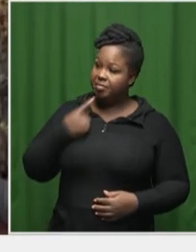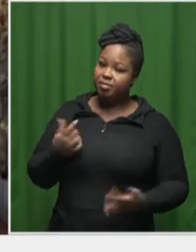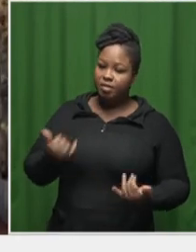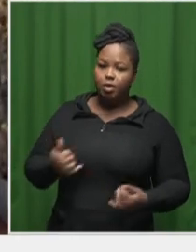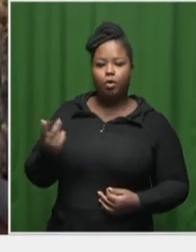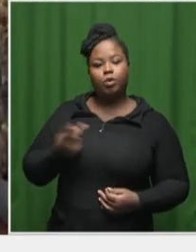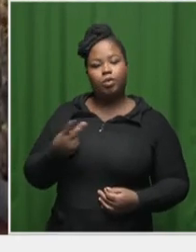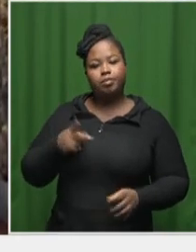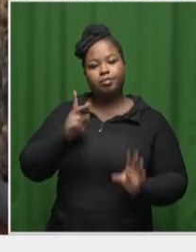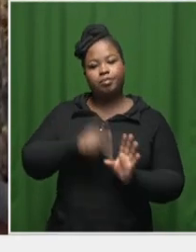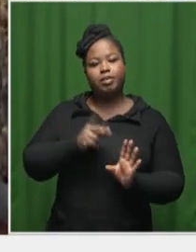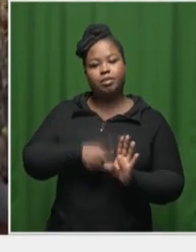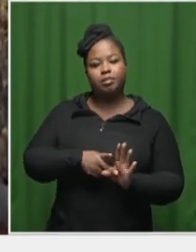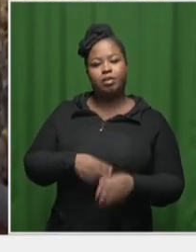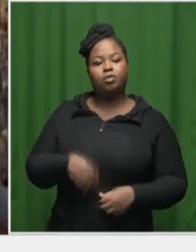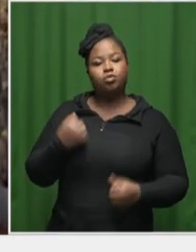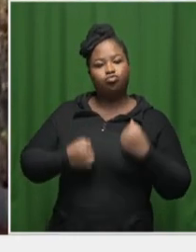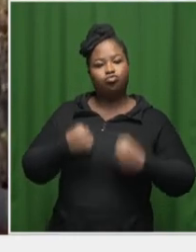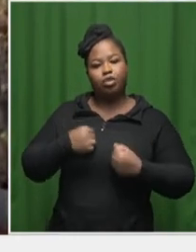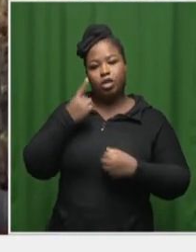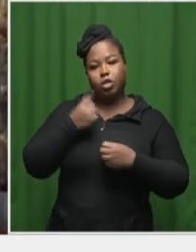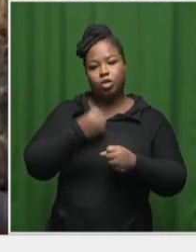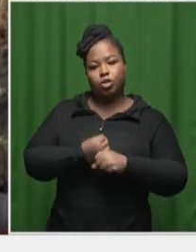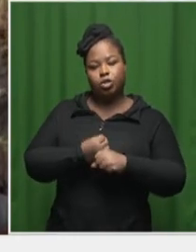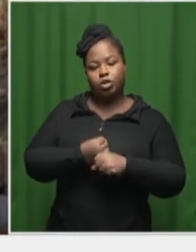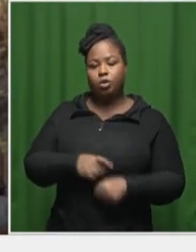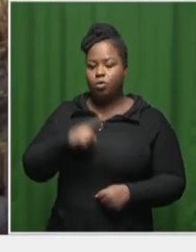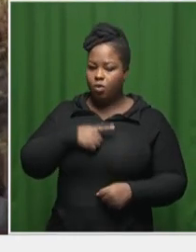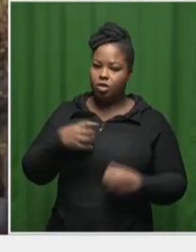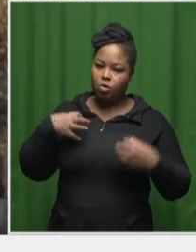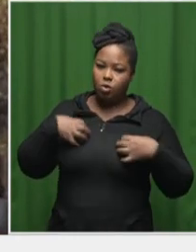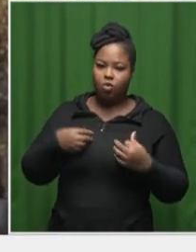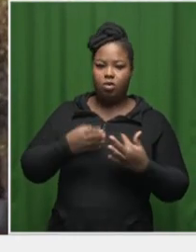he's also going to participate in the Comrades Marathon next year to